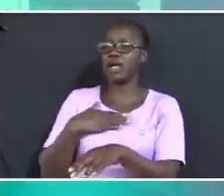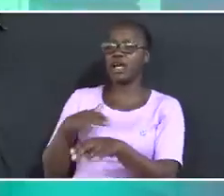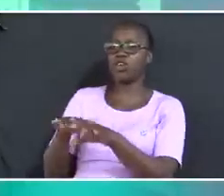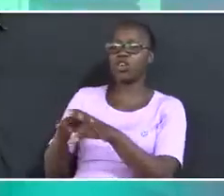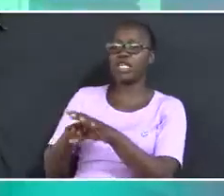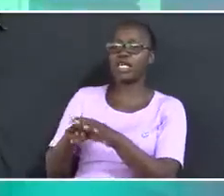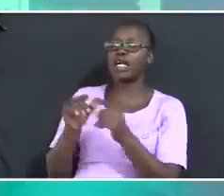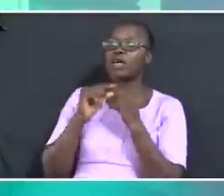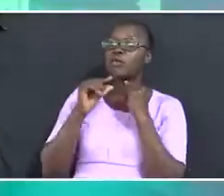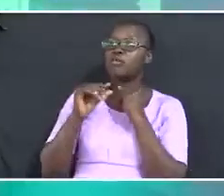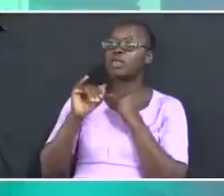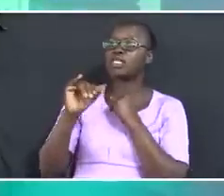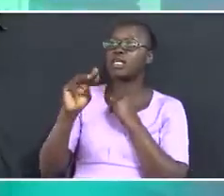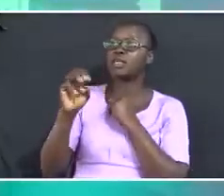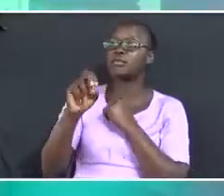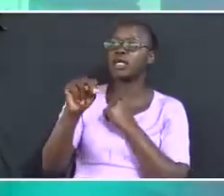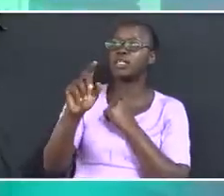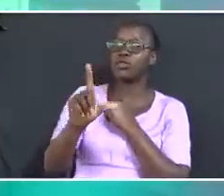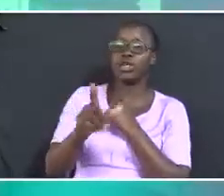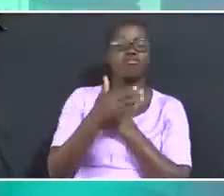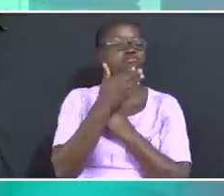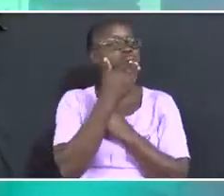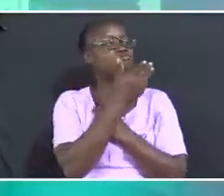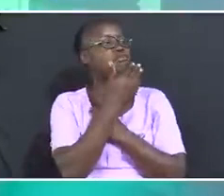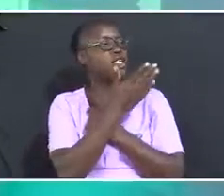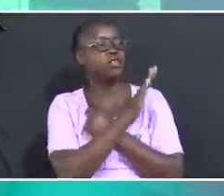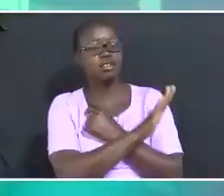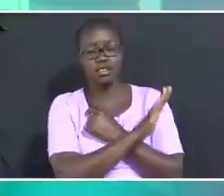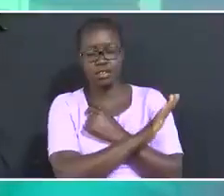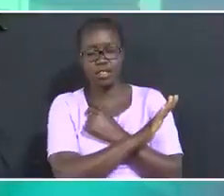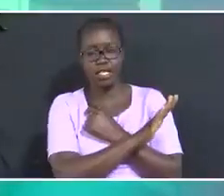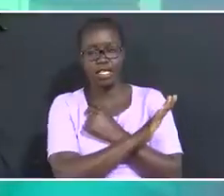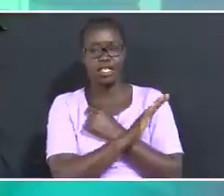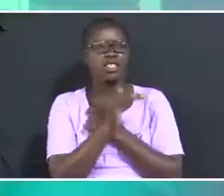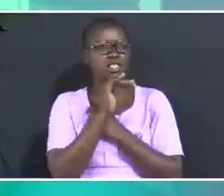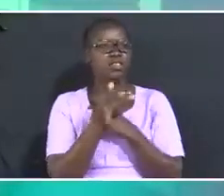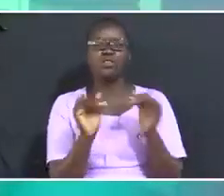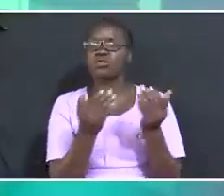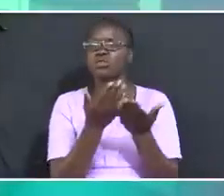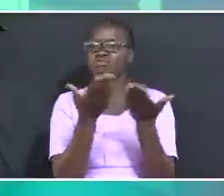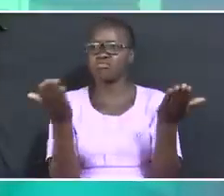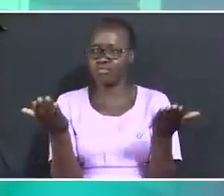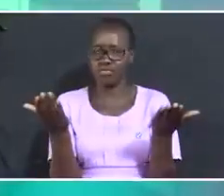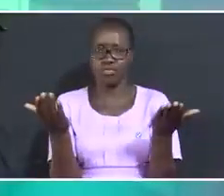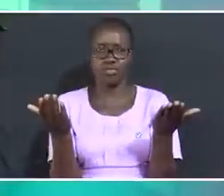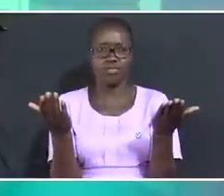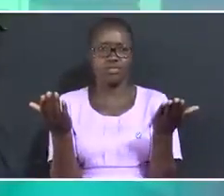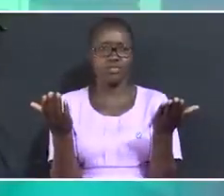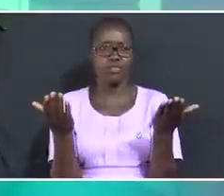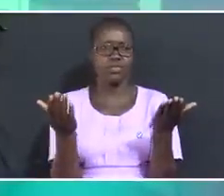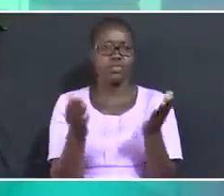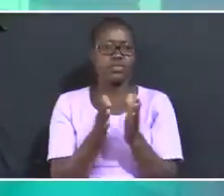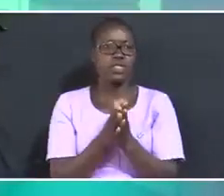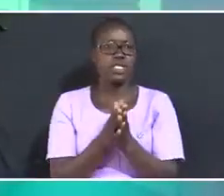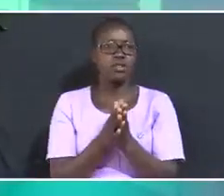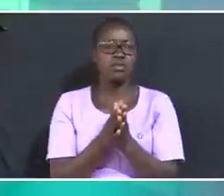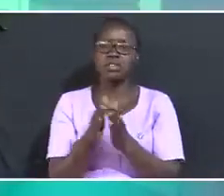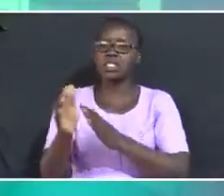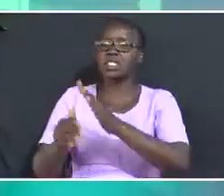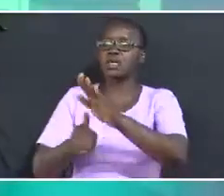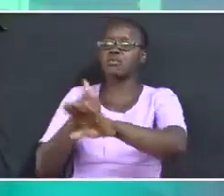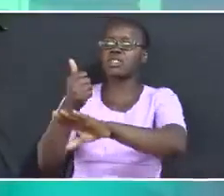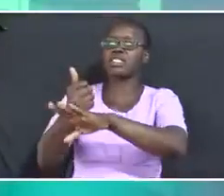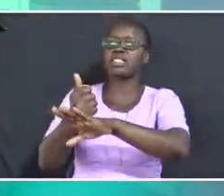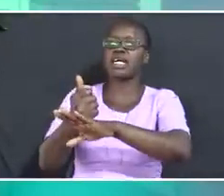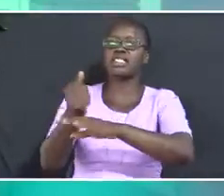Pastor Emmanuel. Thank you very much. Pastor Emmanuel is not new to you. He just got appointed as the